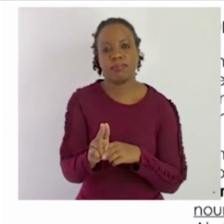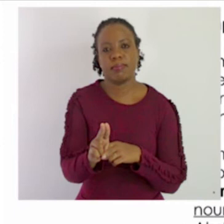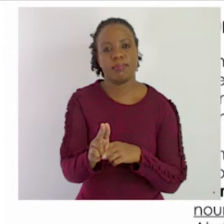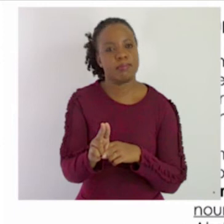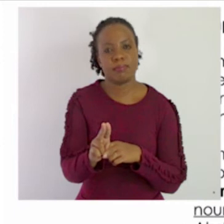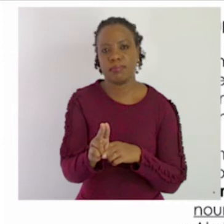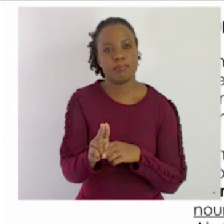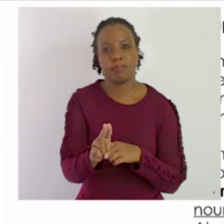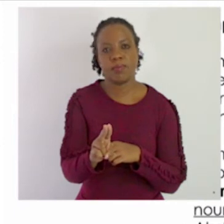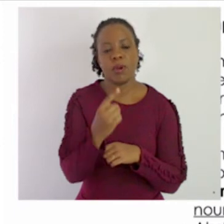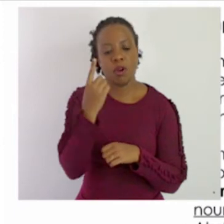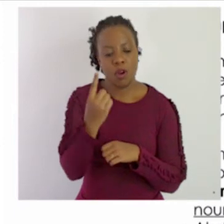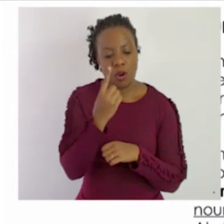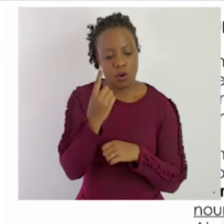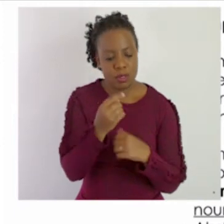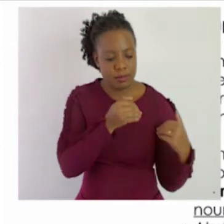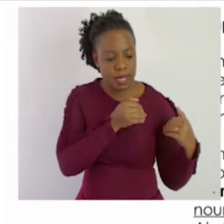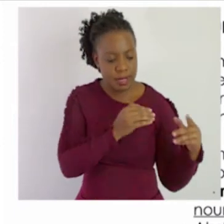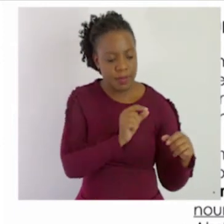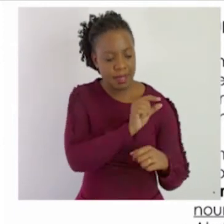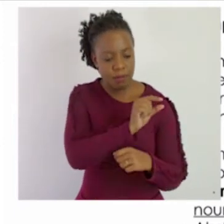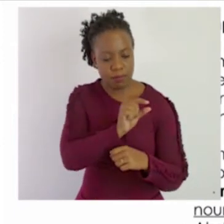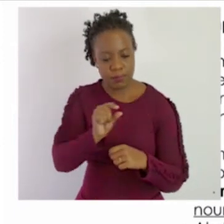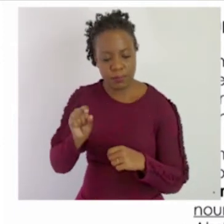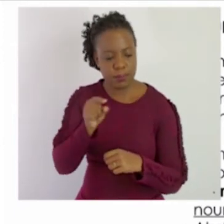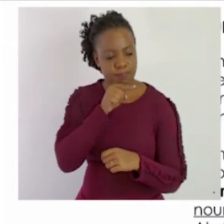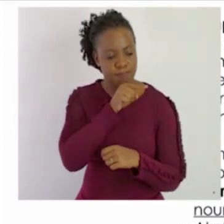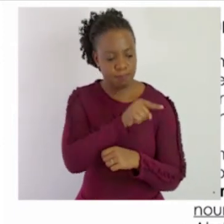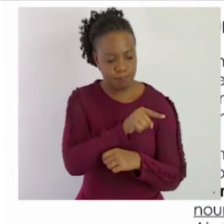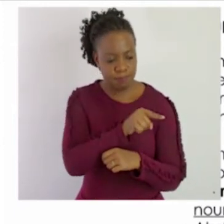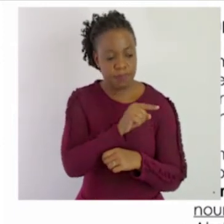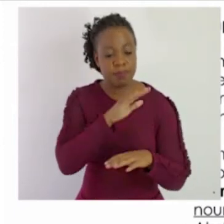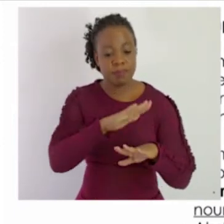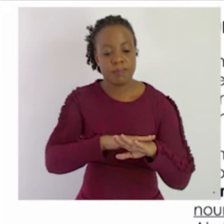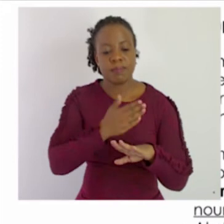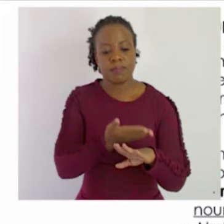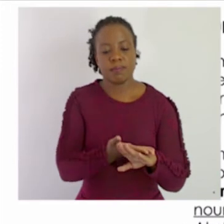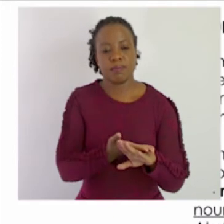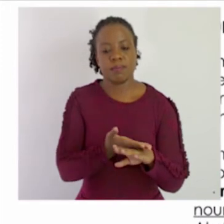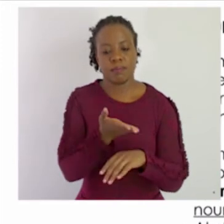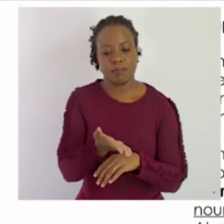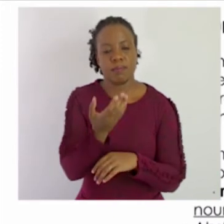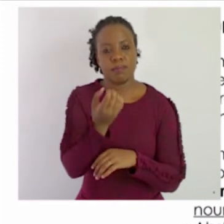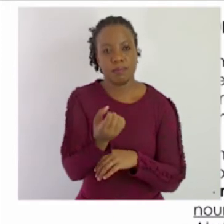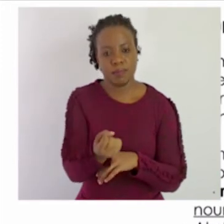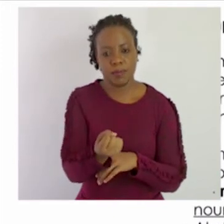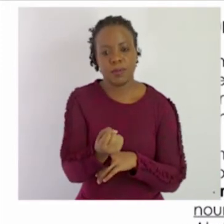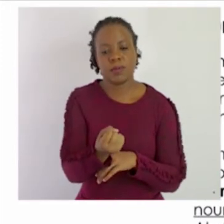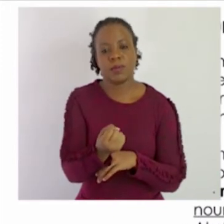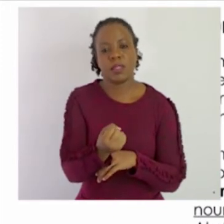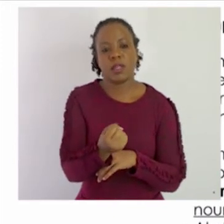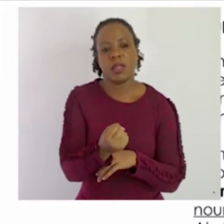letters unless they begin a sentence. There is an example there of an abstract noun,